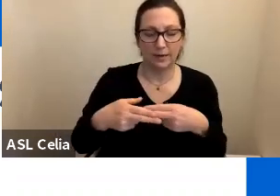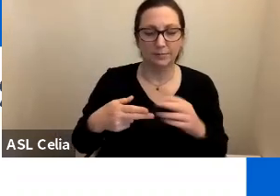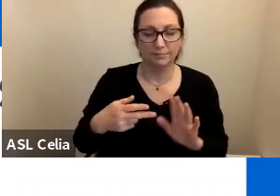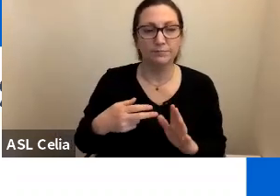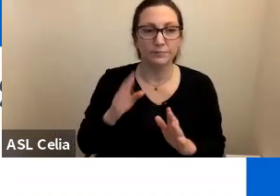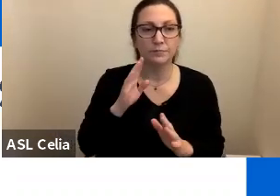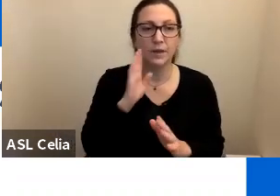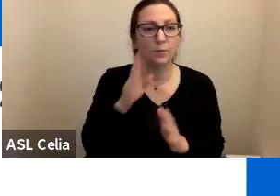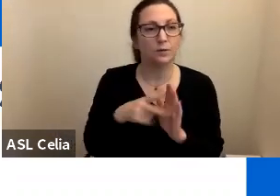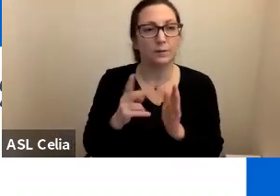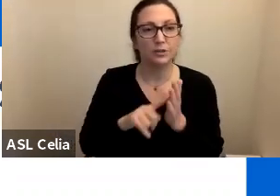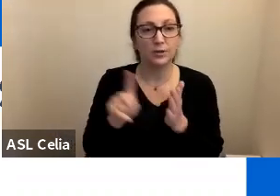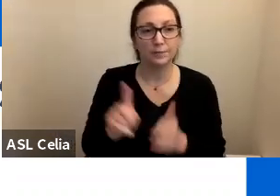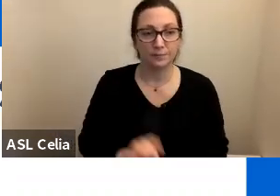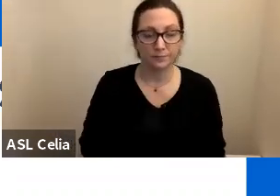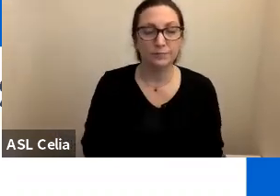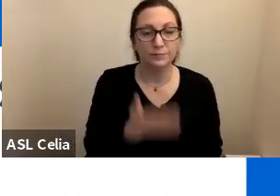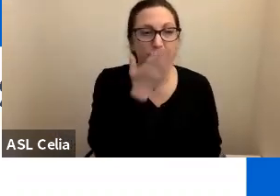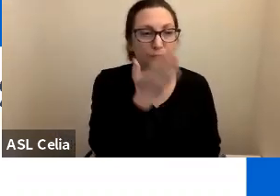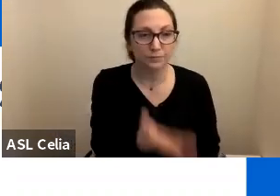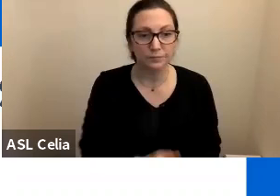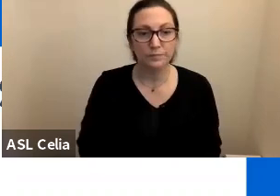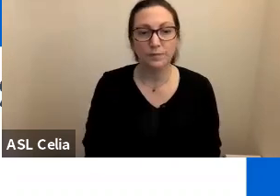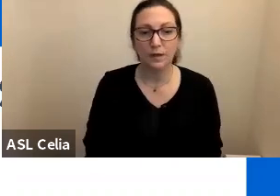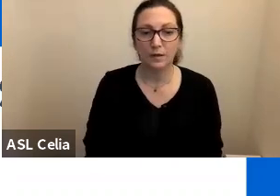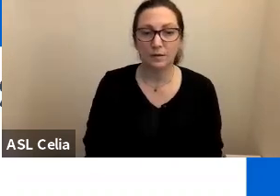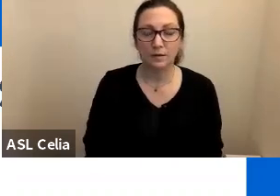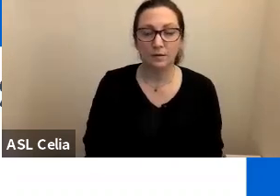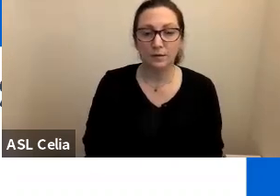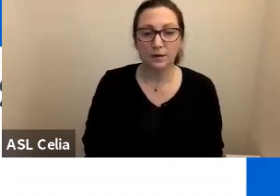so I will double check. Cool. Thank you very much. Appreciate it.